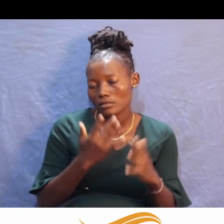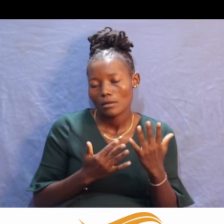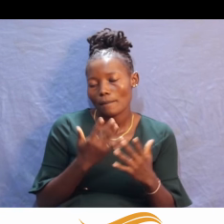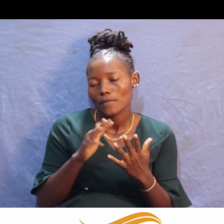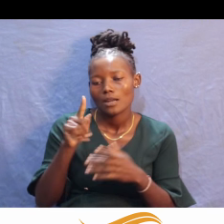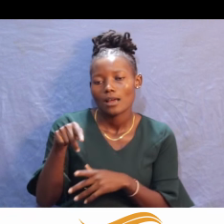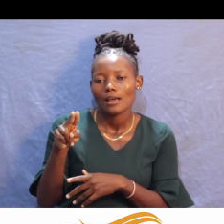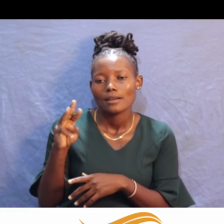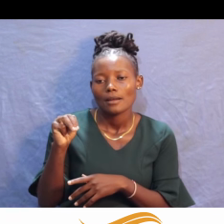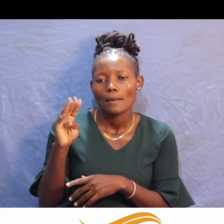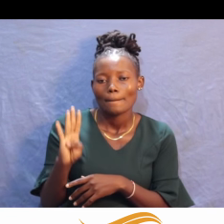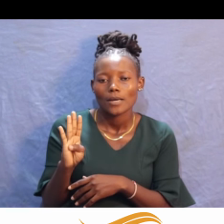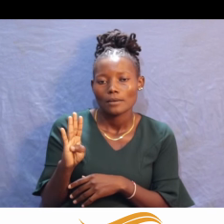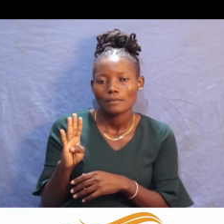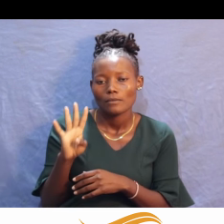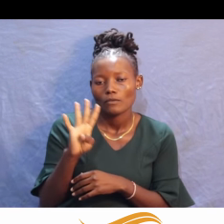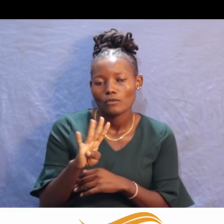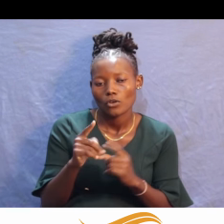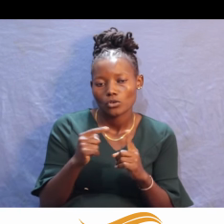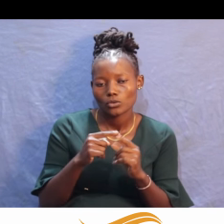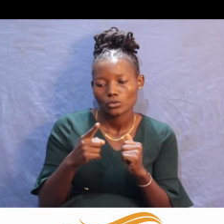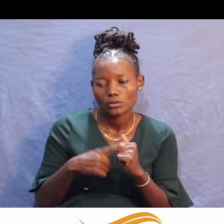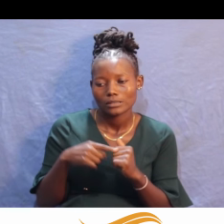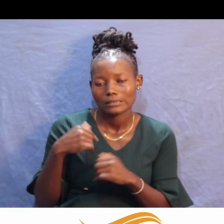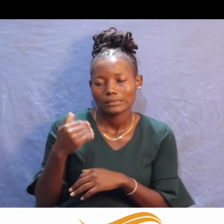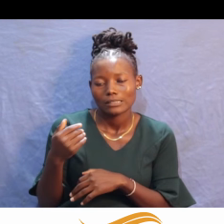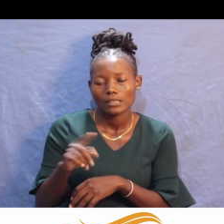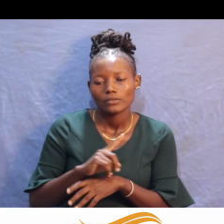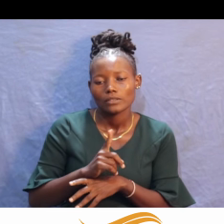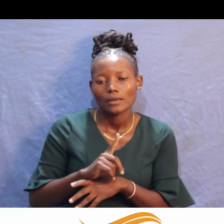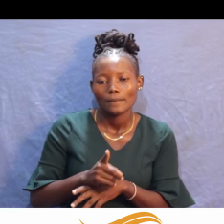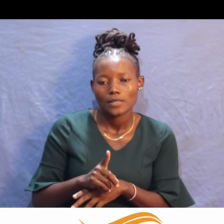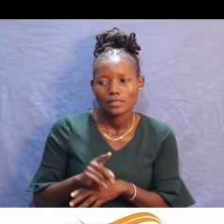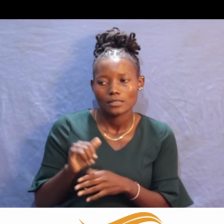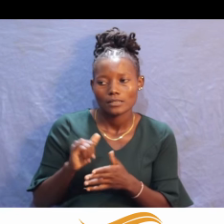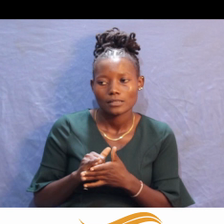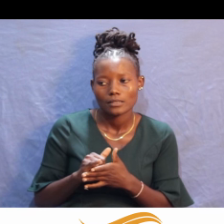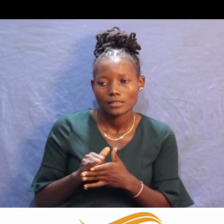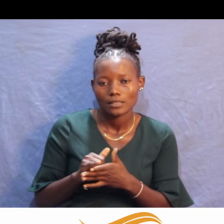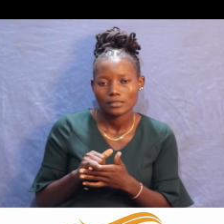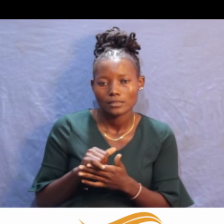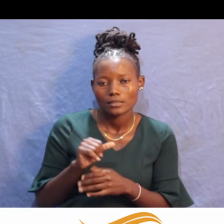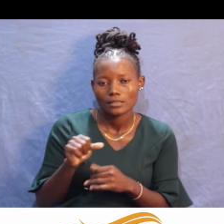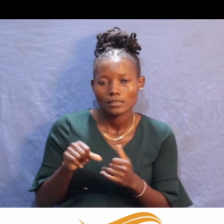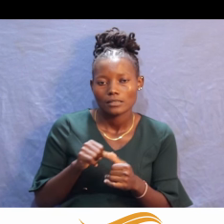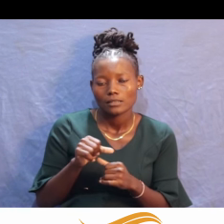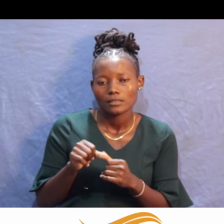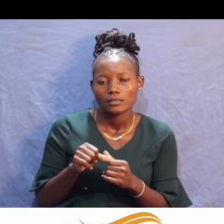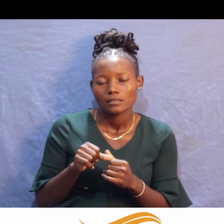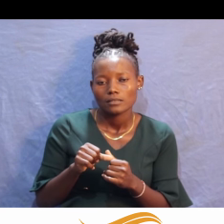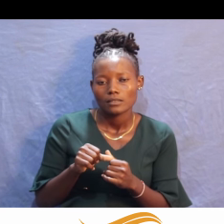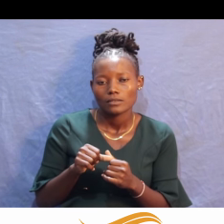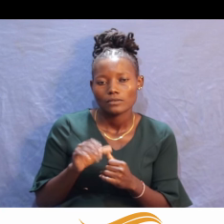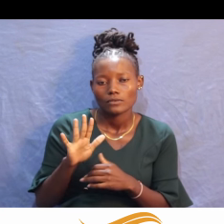6 liters per minute. Let's use 5 as a typical average textbook normal.